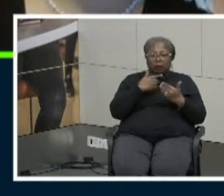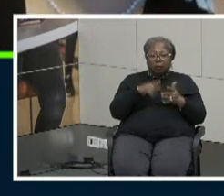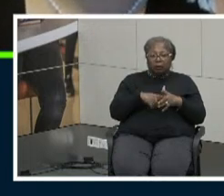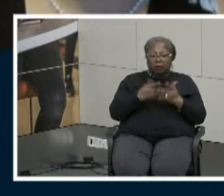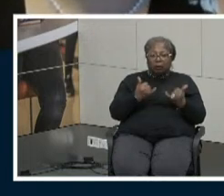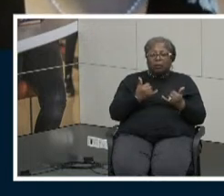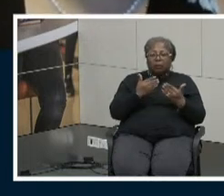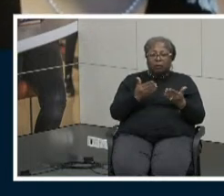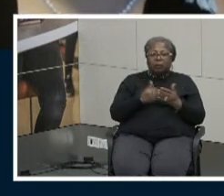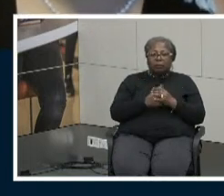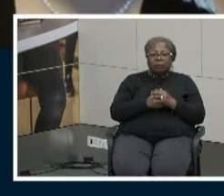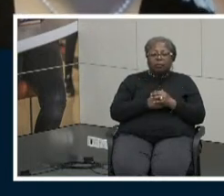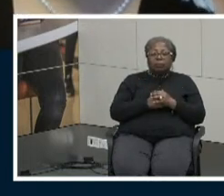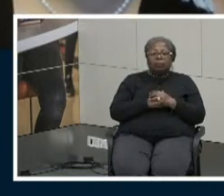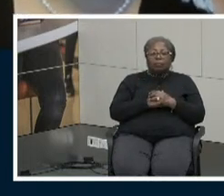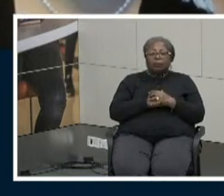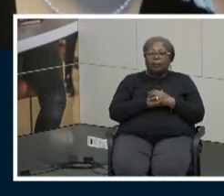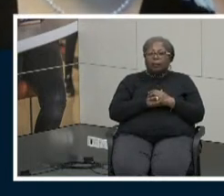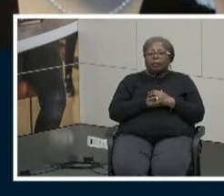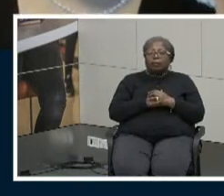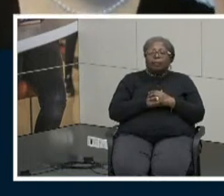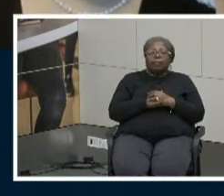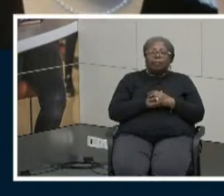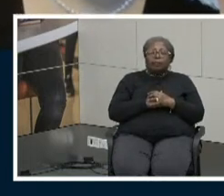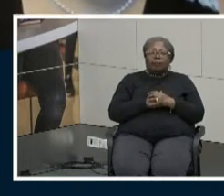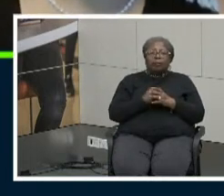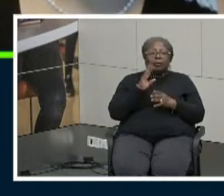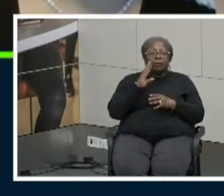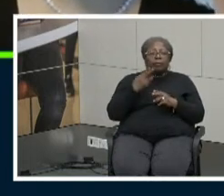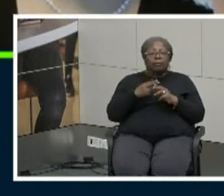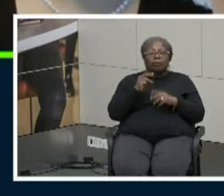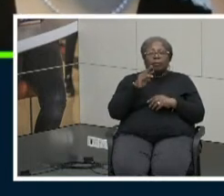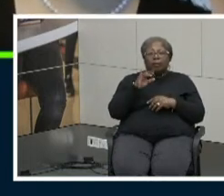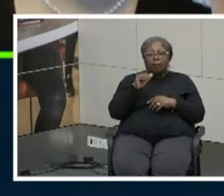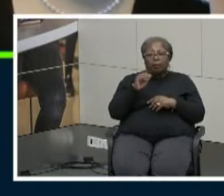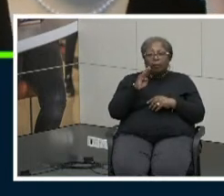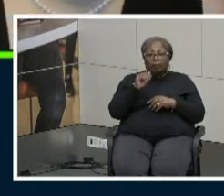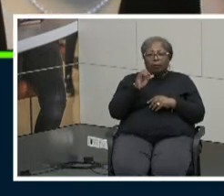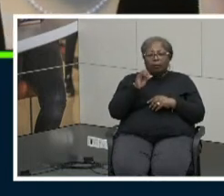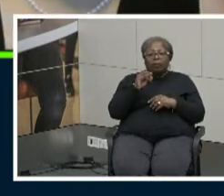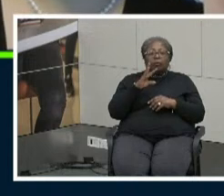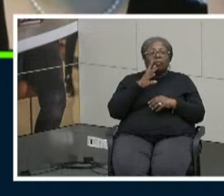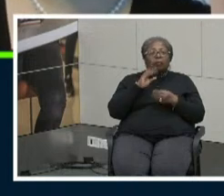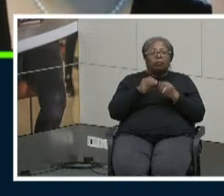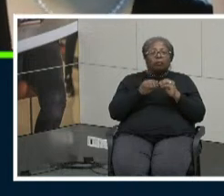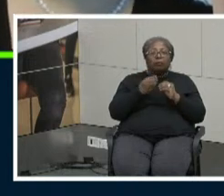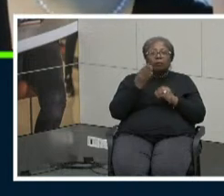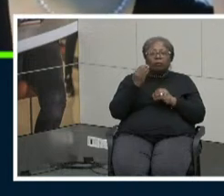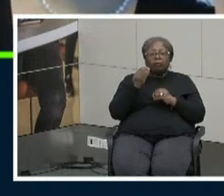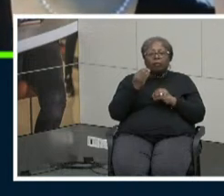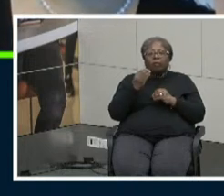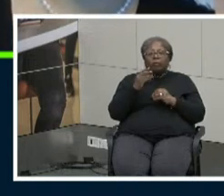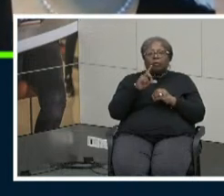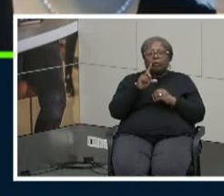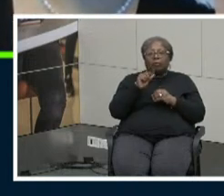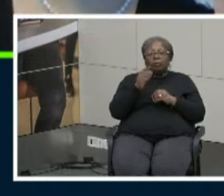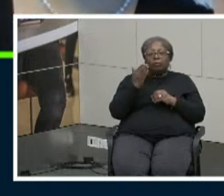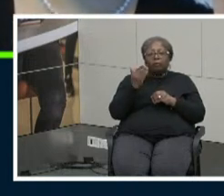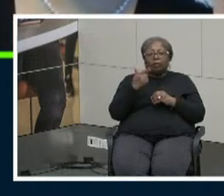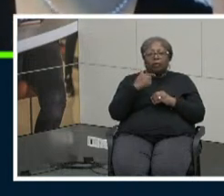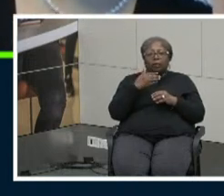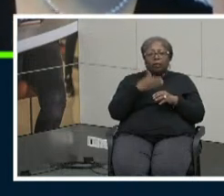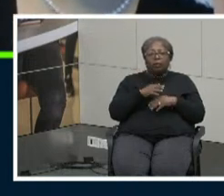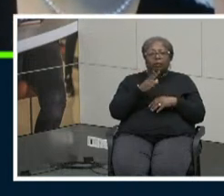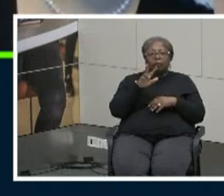may I begin now go ahead yes ma'am thank you hi my name is Maria benzon speaking on item 14 in 2015